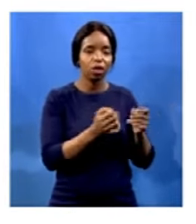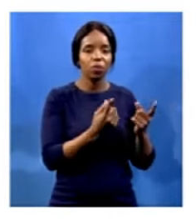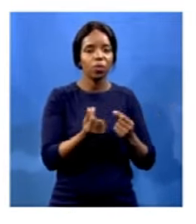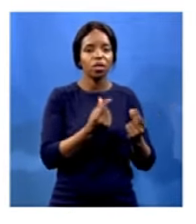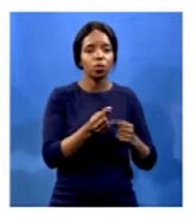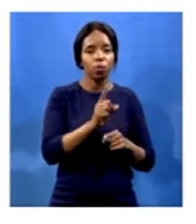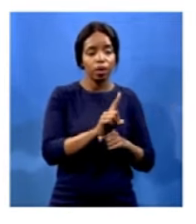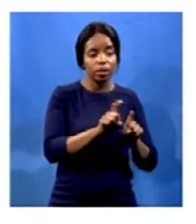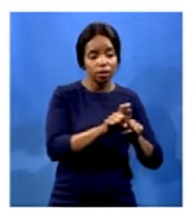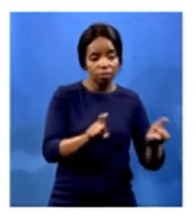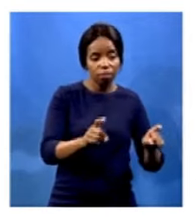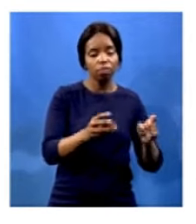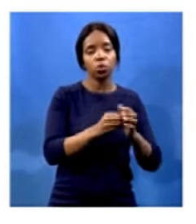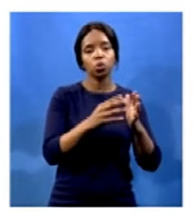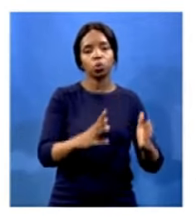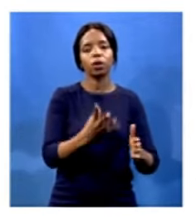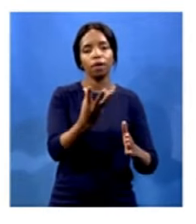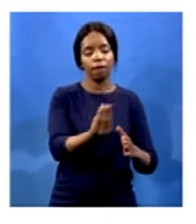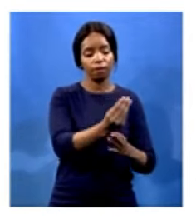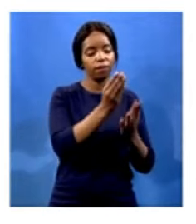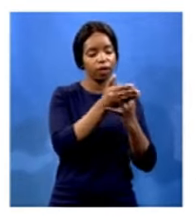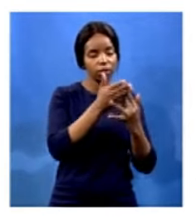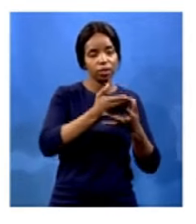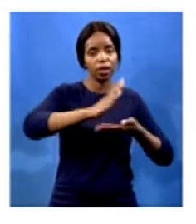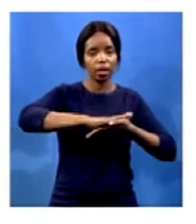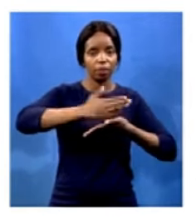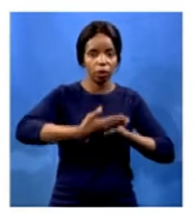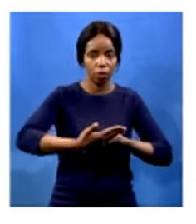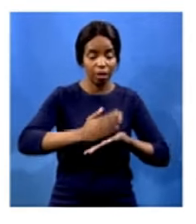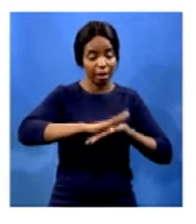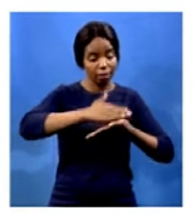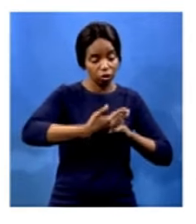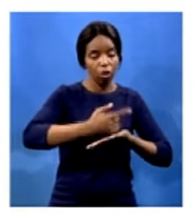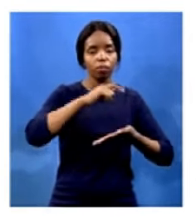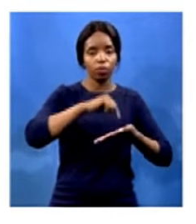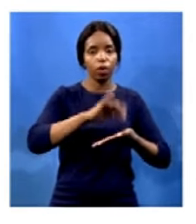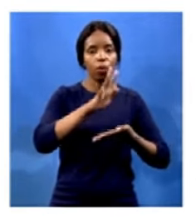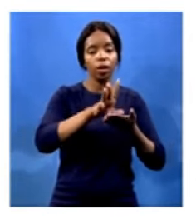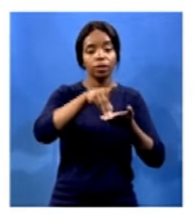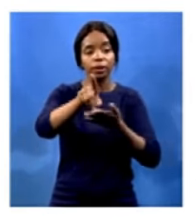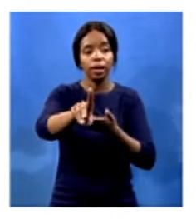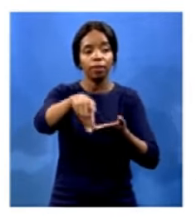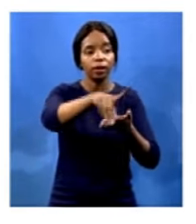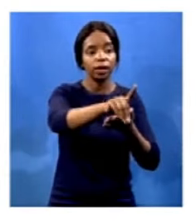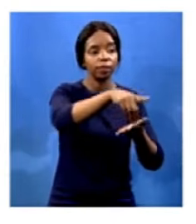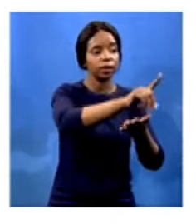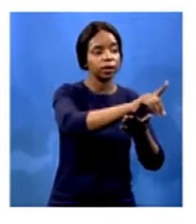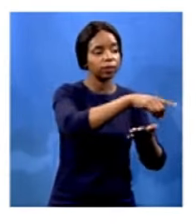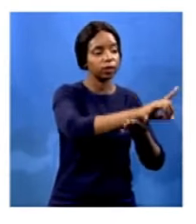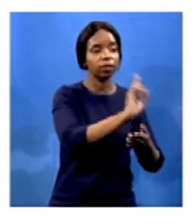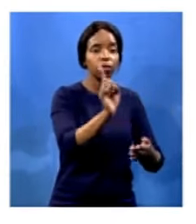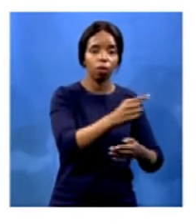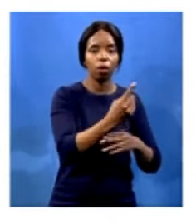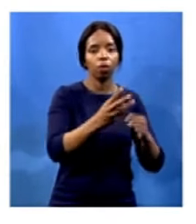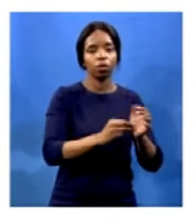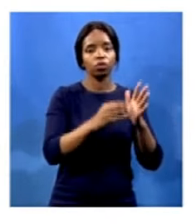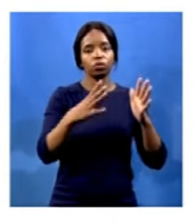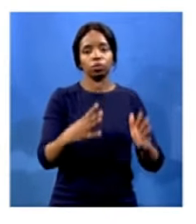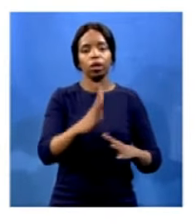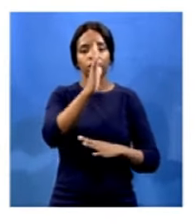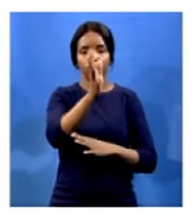those delivered. Laptops will be delivered to their students right at their doorstep. Data has been to an extent sorted out.